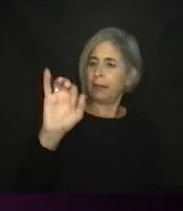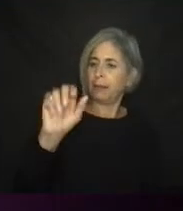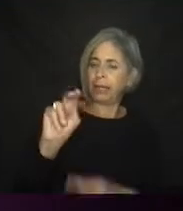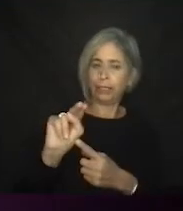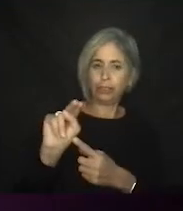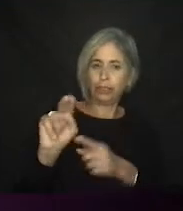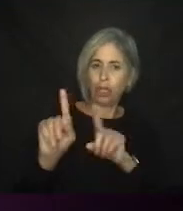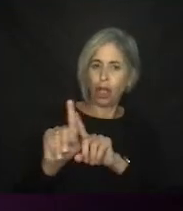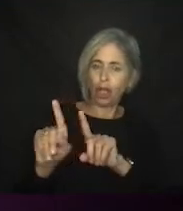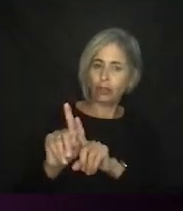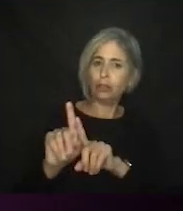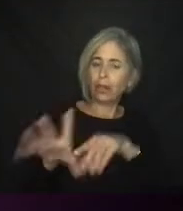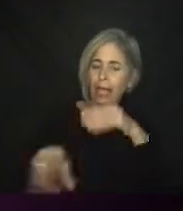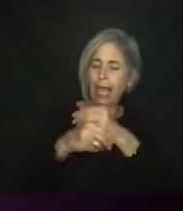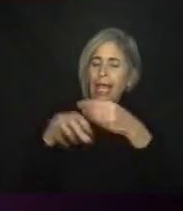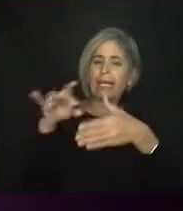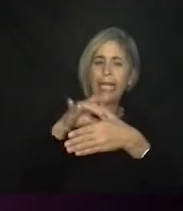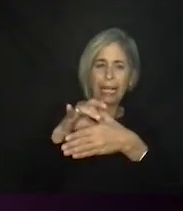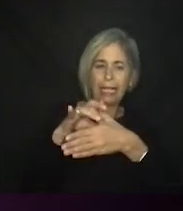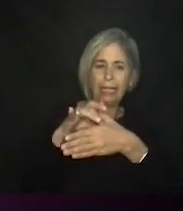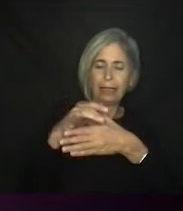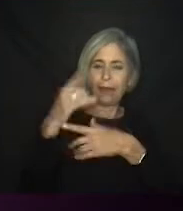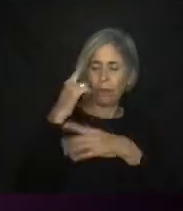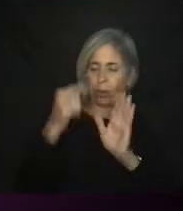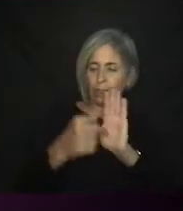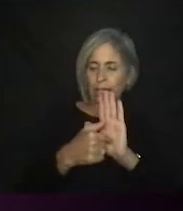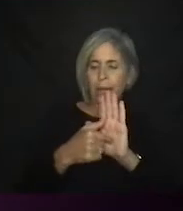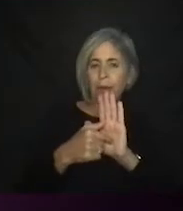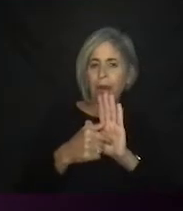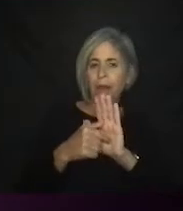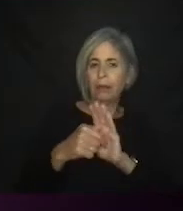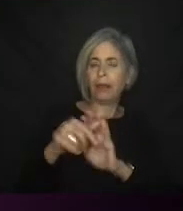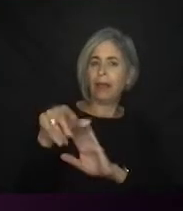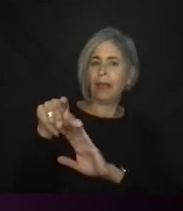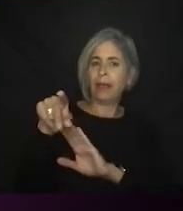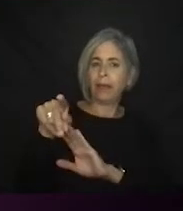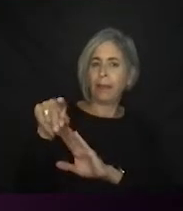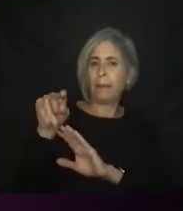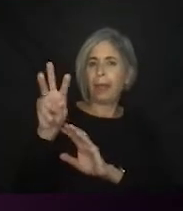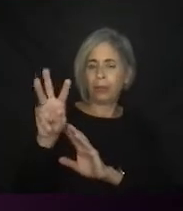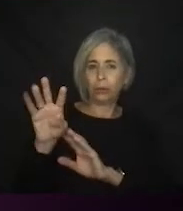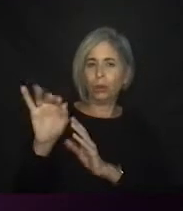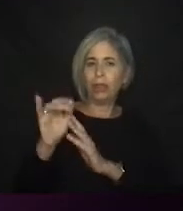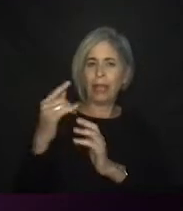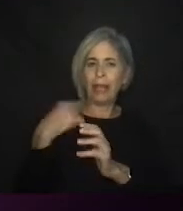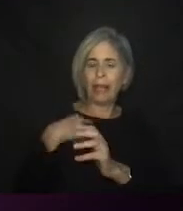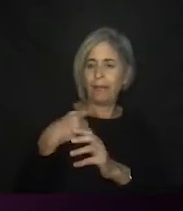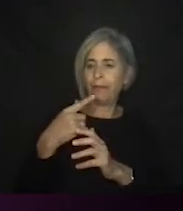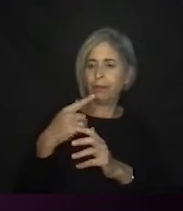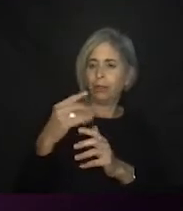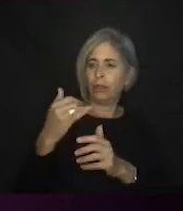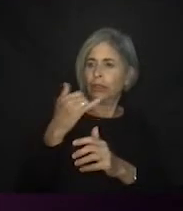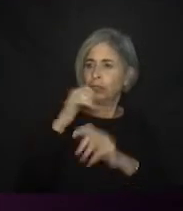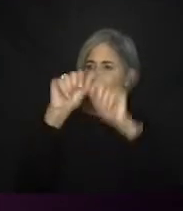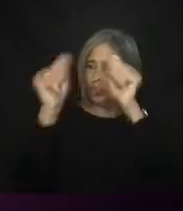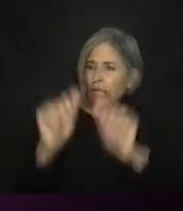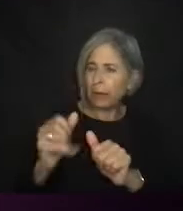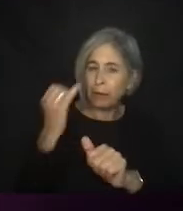Animations can also add context. For example, having a password field shake when the user enters the wrong